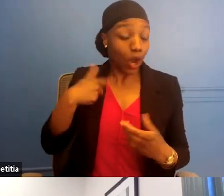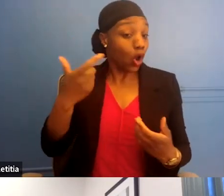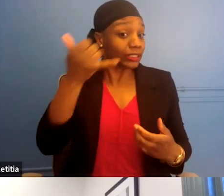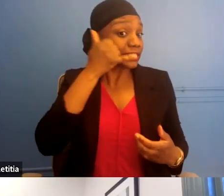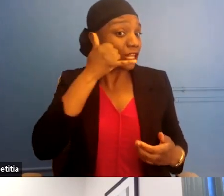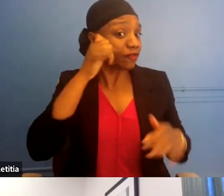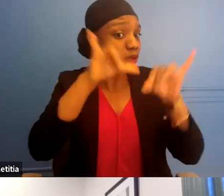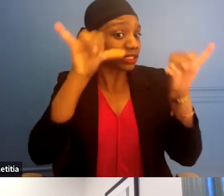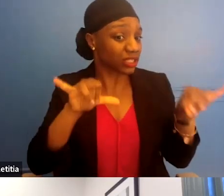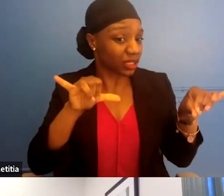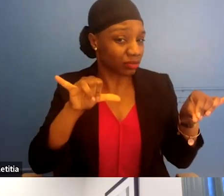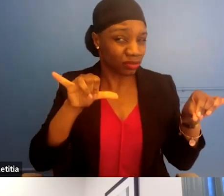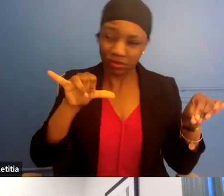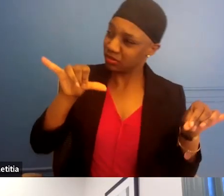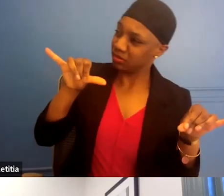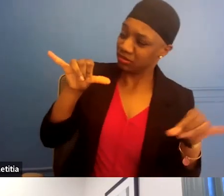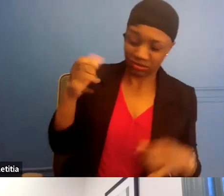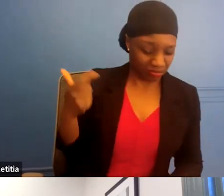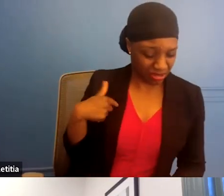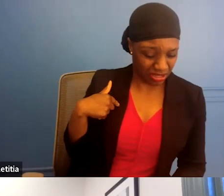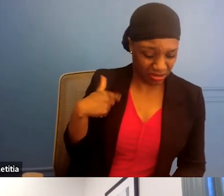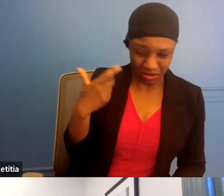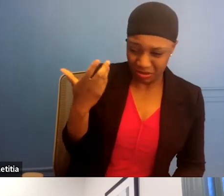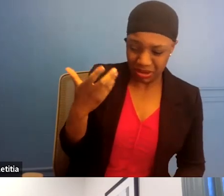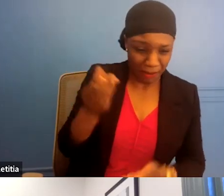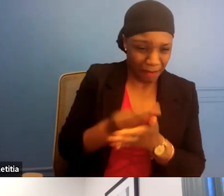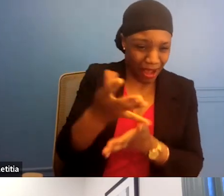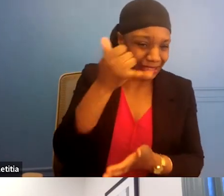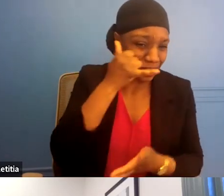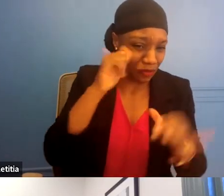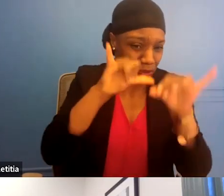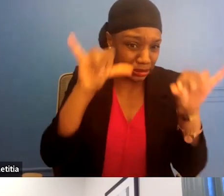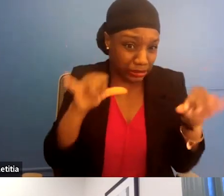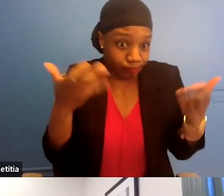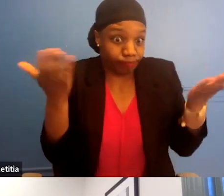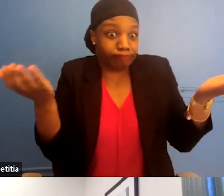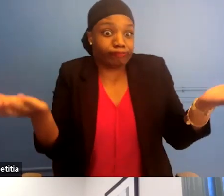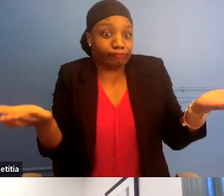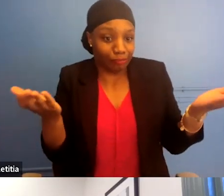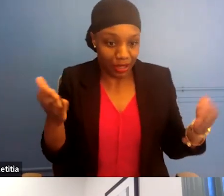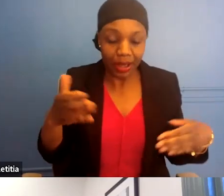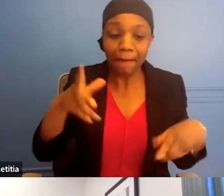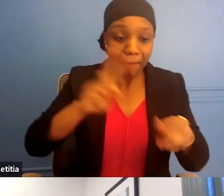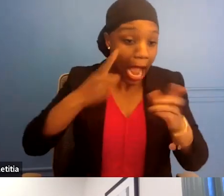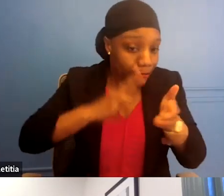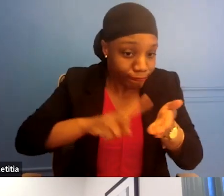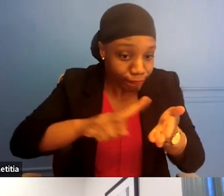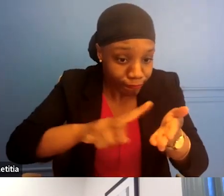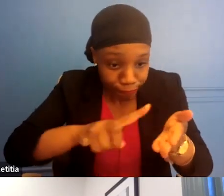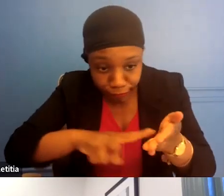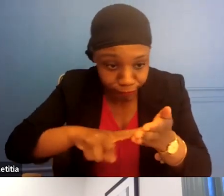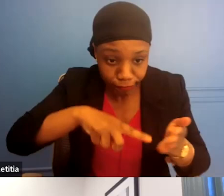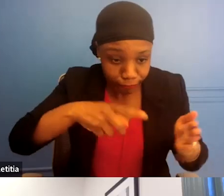thought, what the heck do I know about, you know, buying a telephone system? But, you know, you dig in and figure it out.